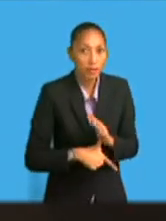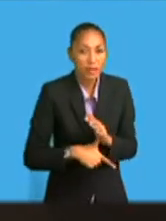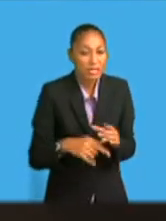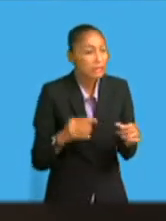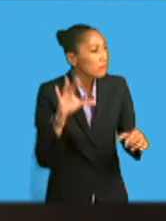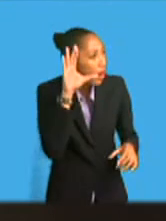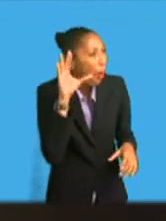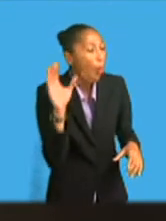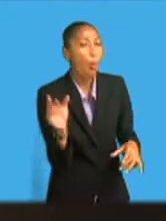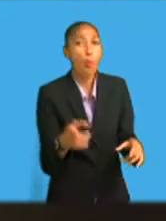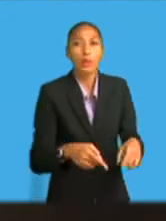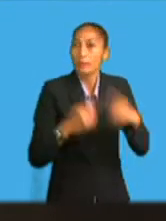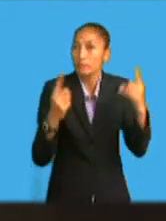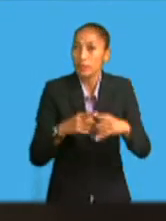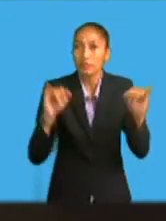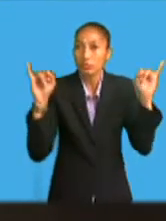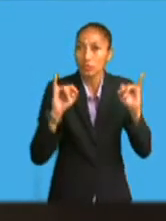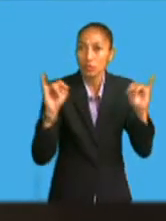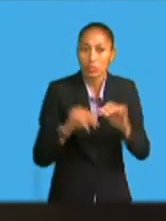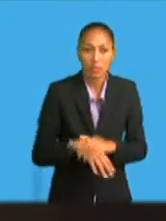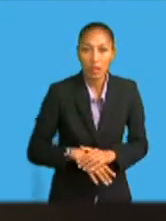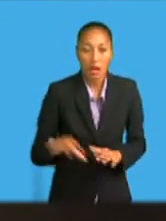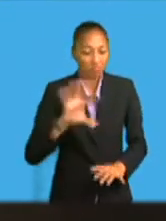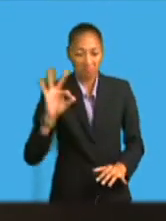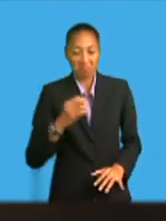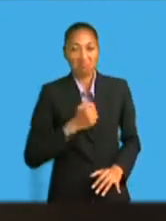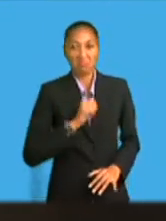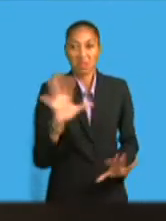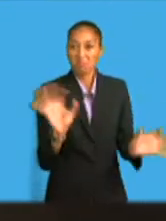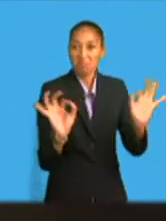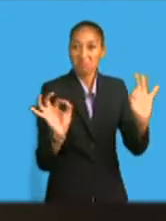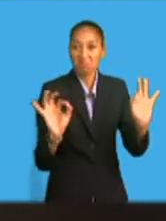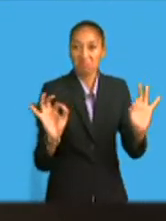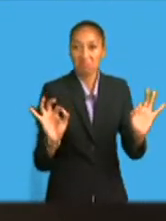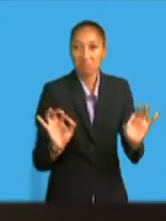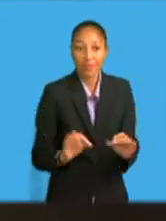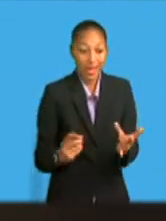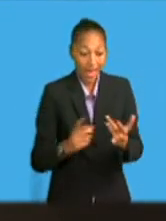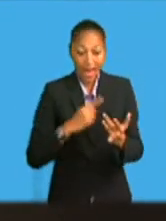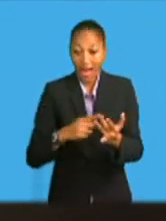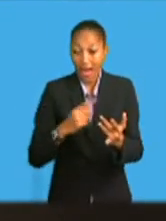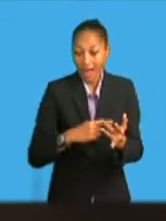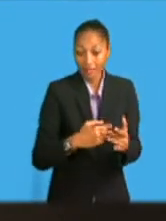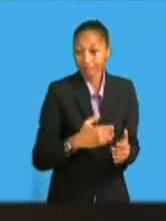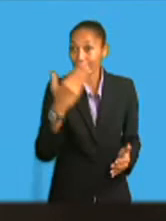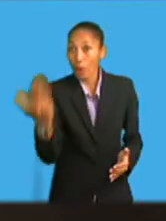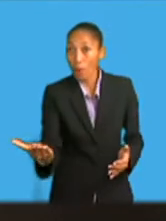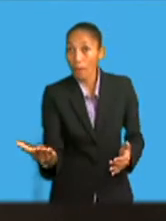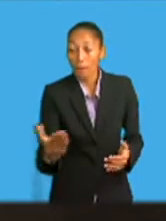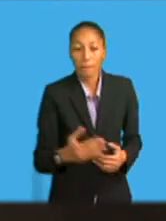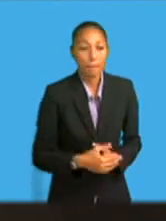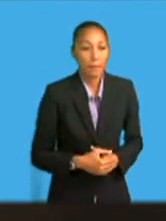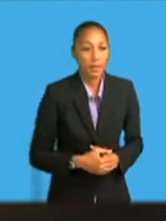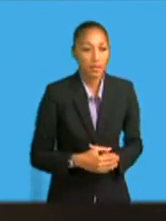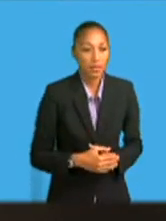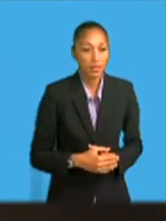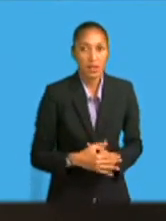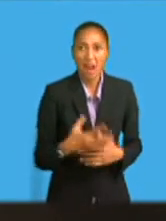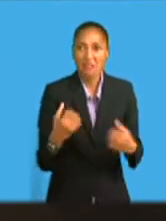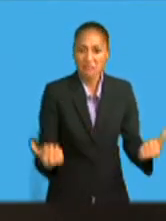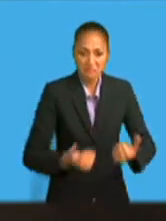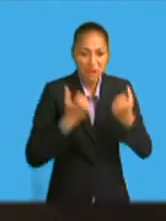issues. It does not surprise me at all that the other side of the House has come up